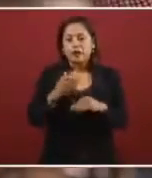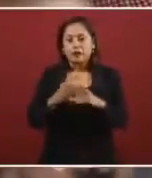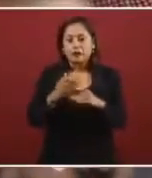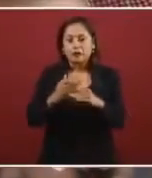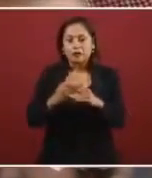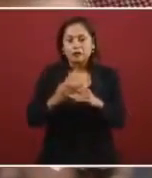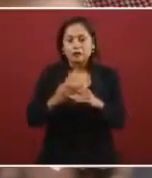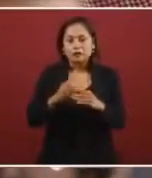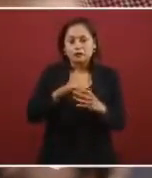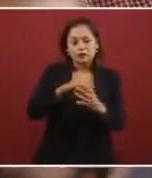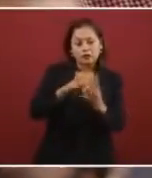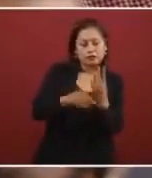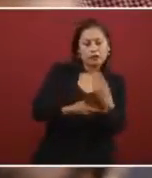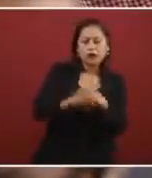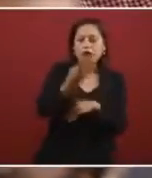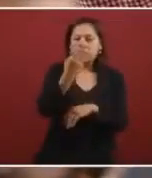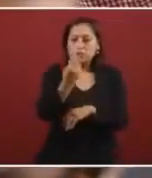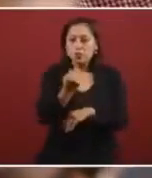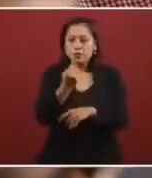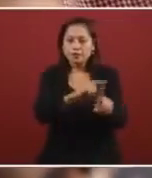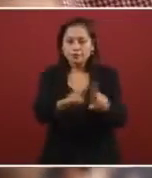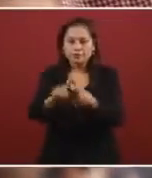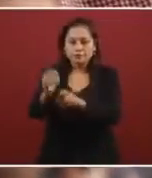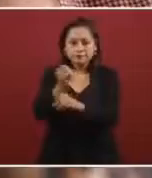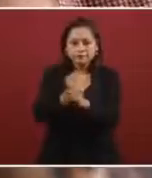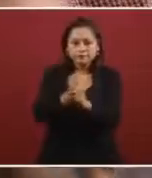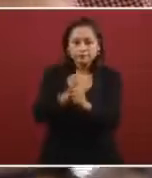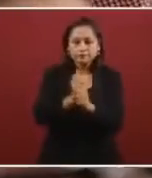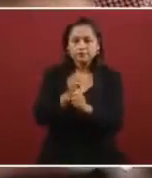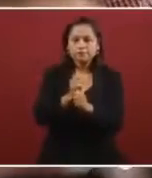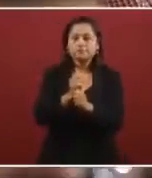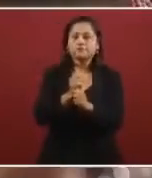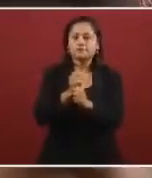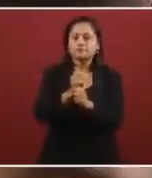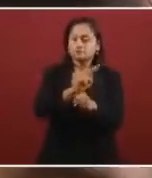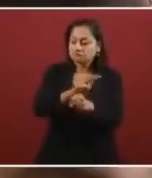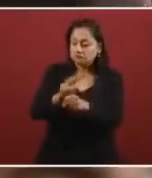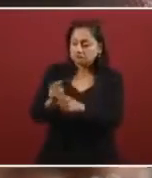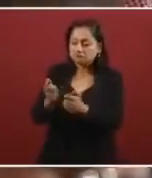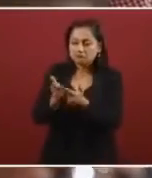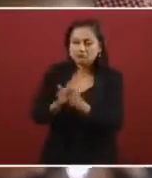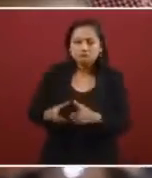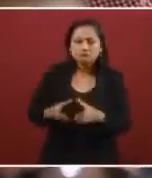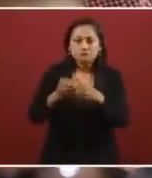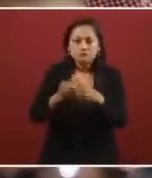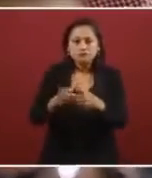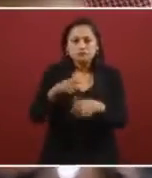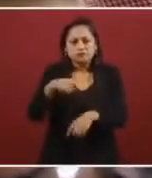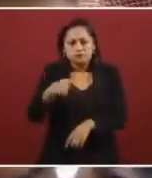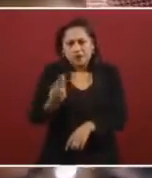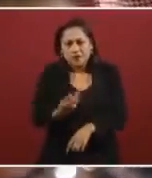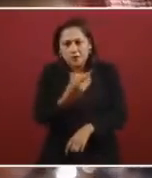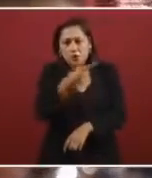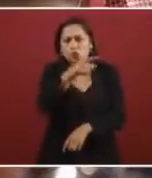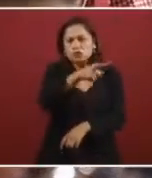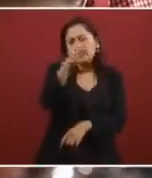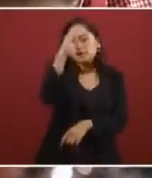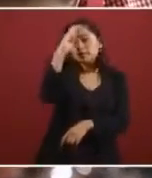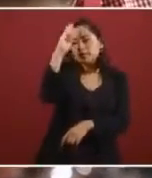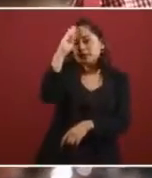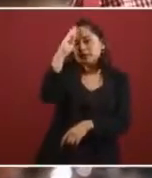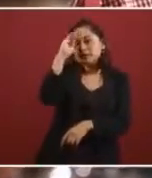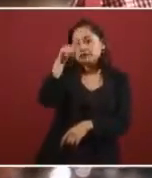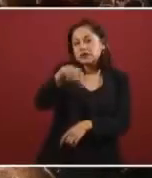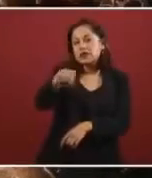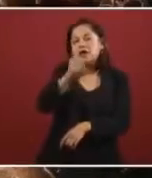processes that you're talking about for search that you're taking forth, Are they looking for them in live? Is there